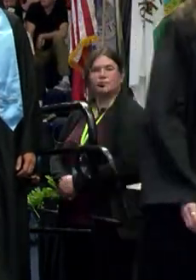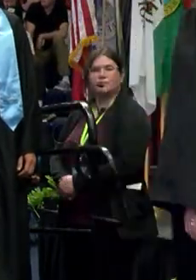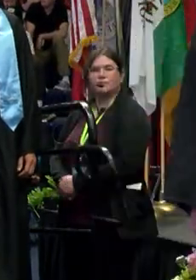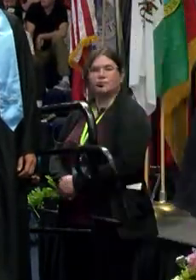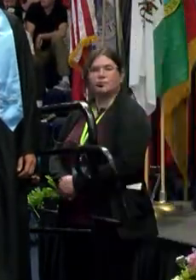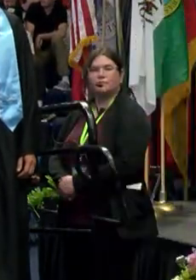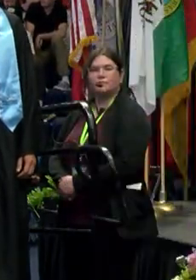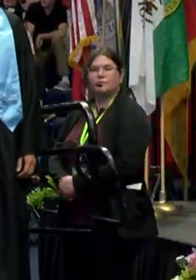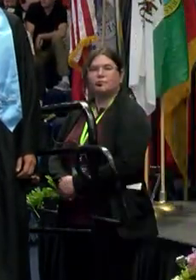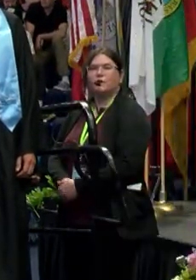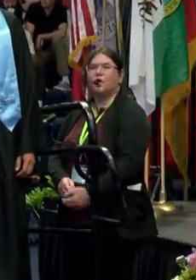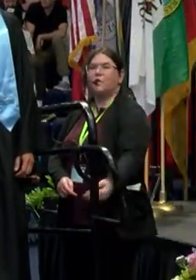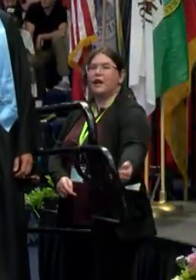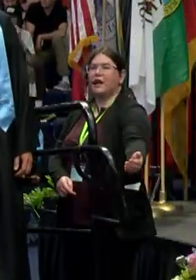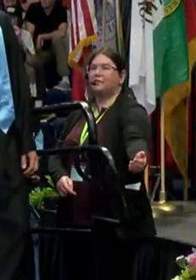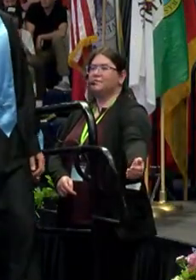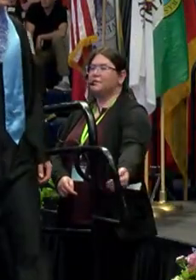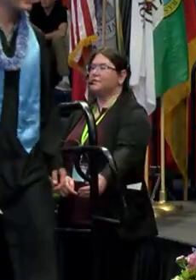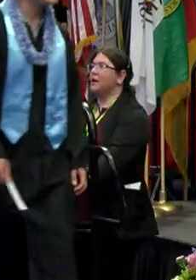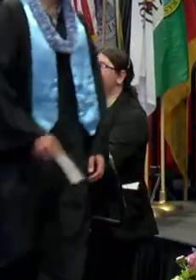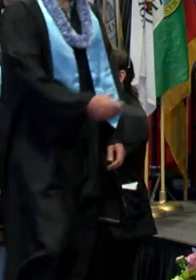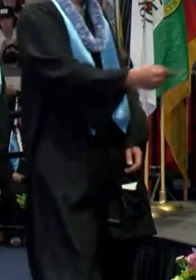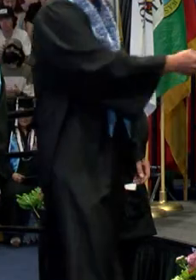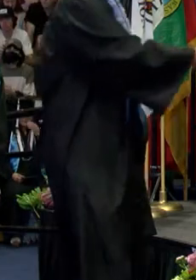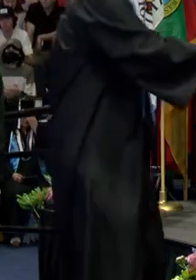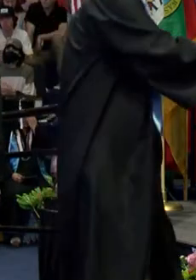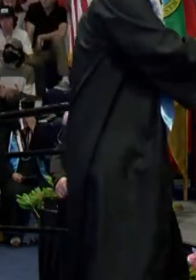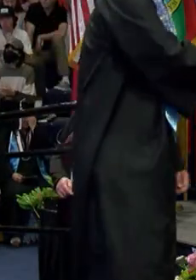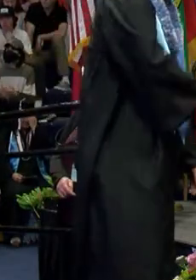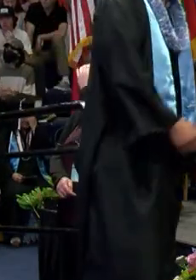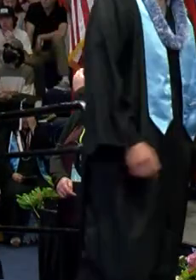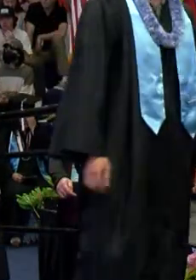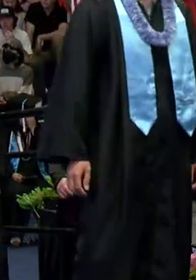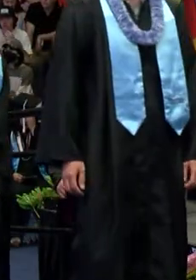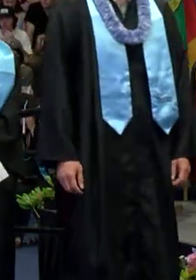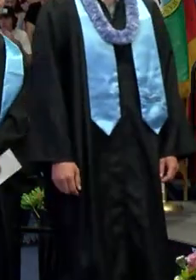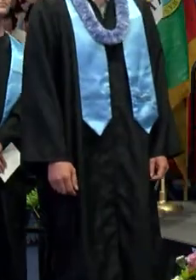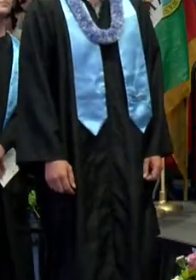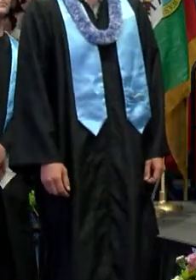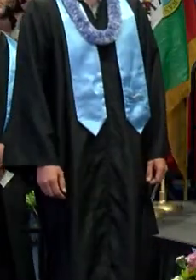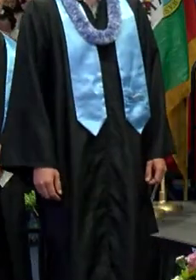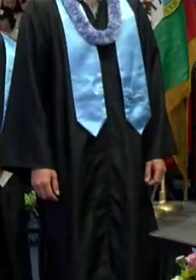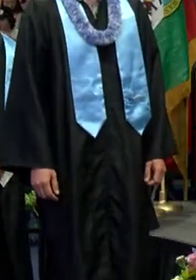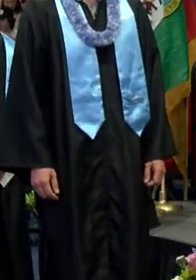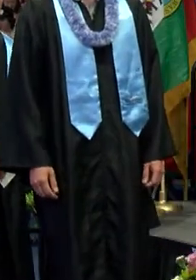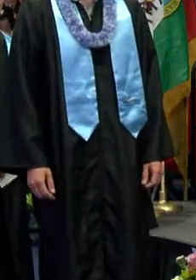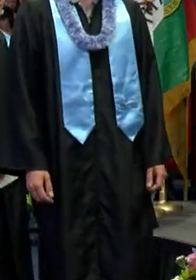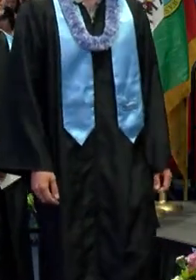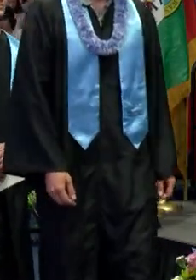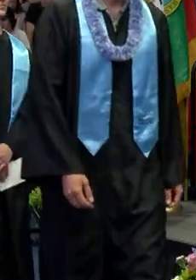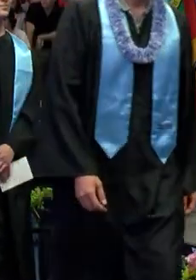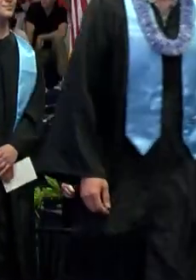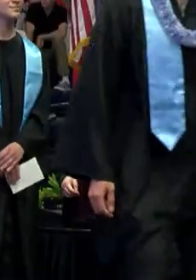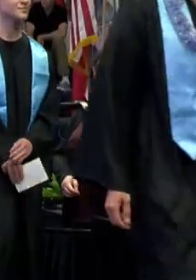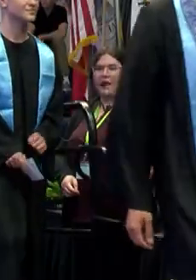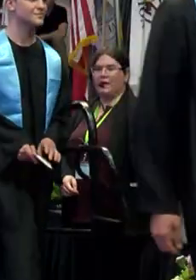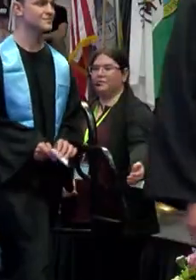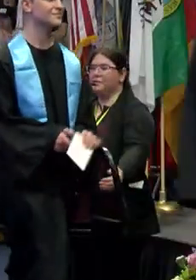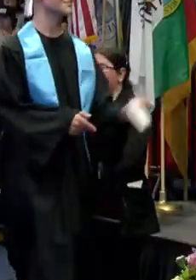Adela Machakova. Arcilla D.